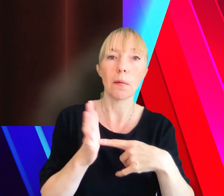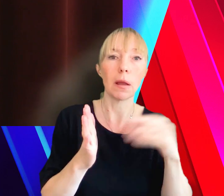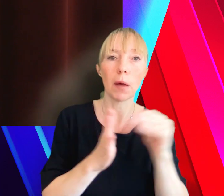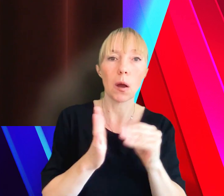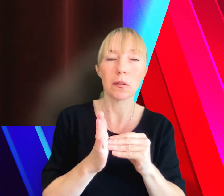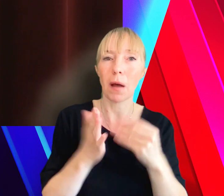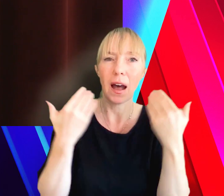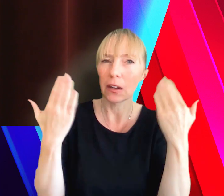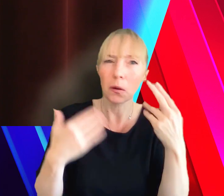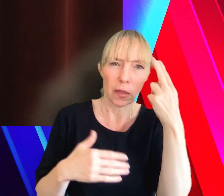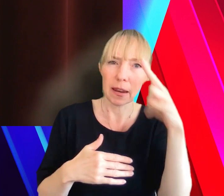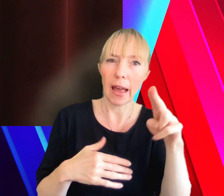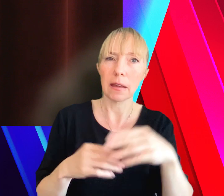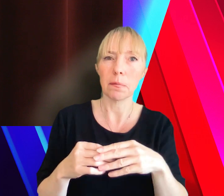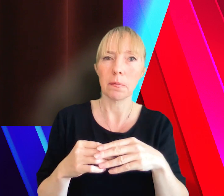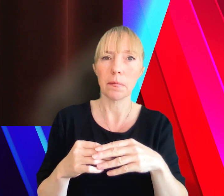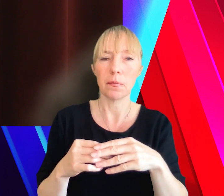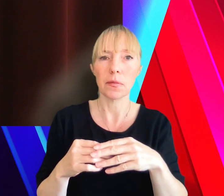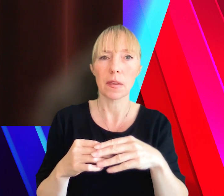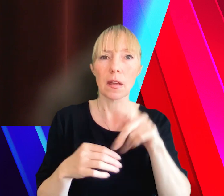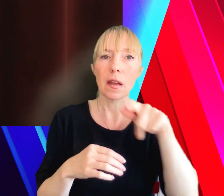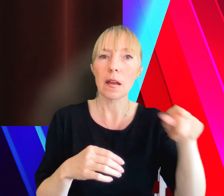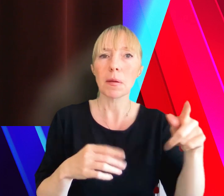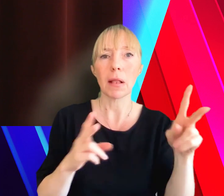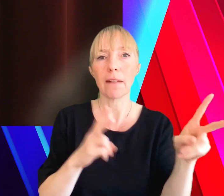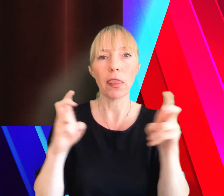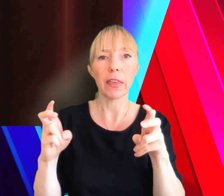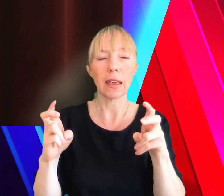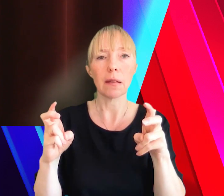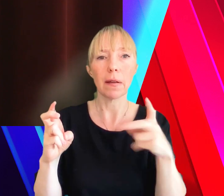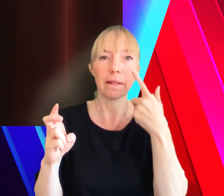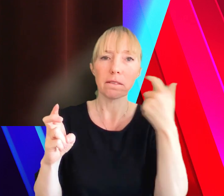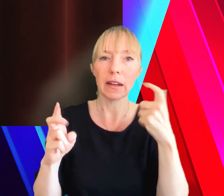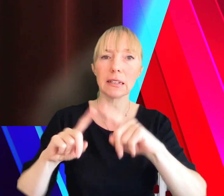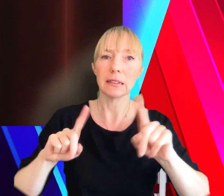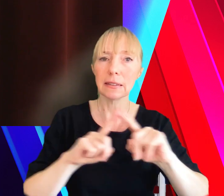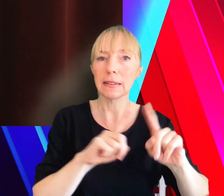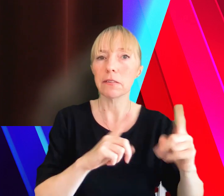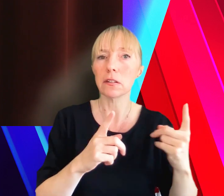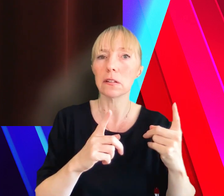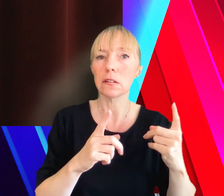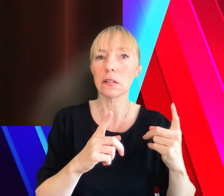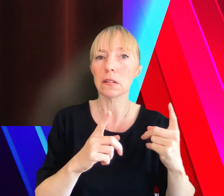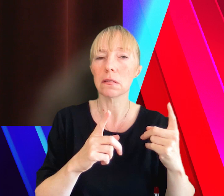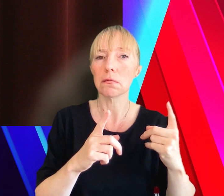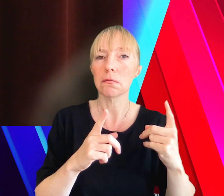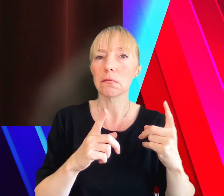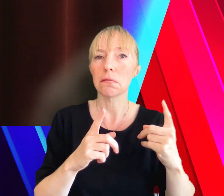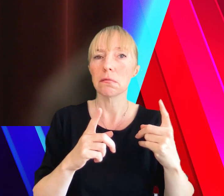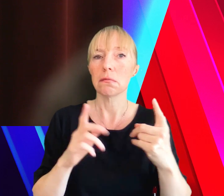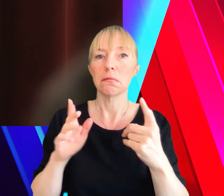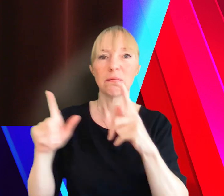or on like Tumblr posts. I don't know what they're called, but it's like people are taking a theme and then like finding different